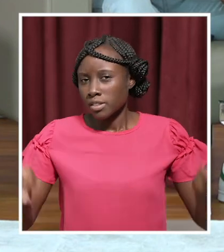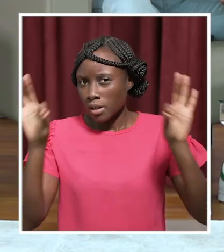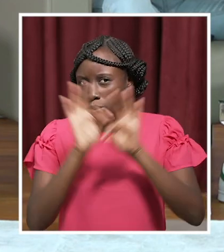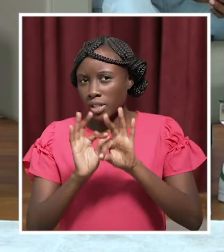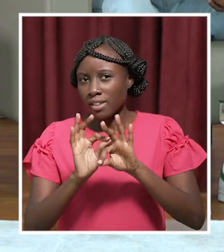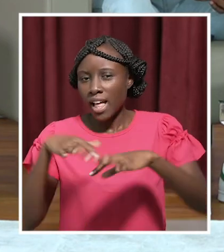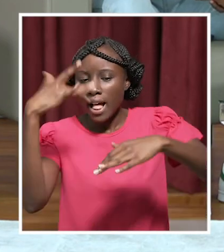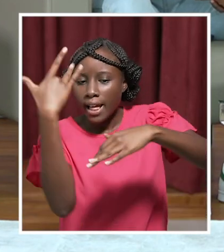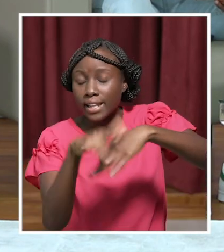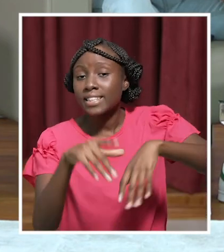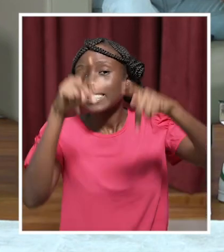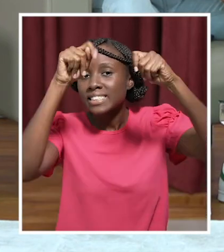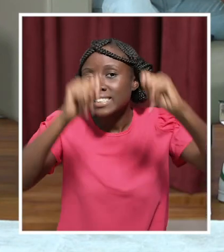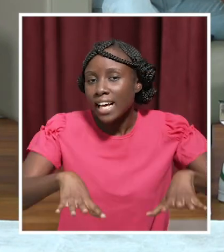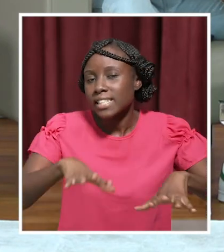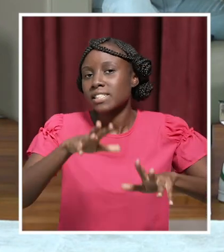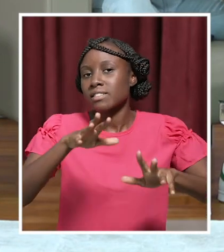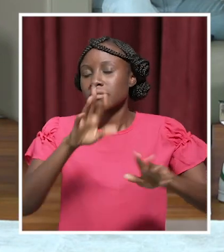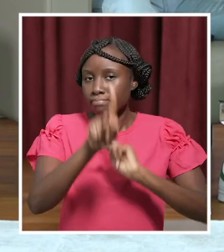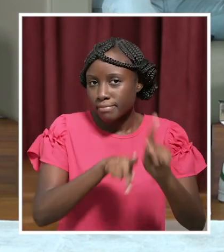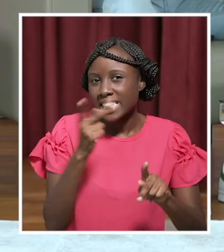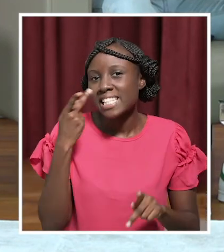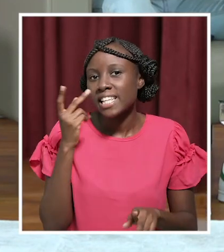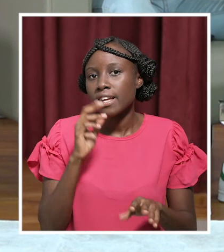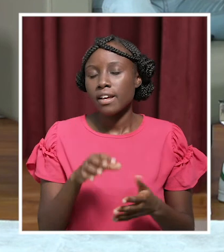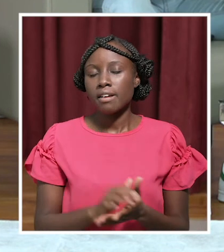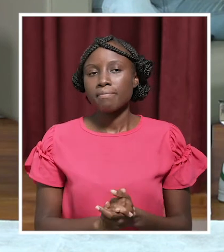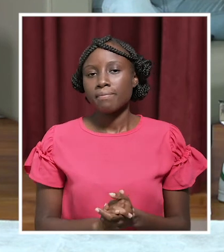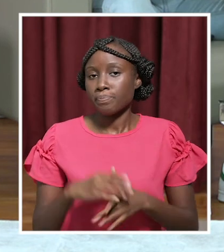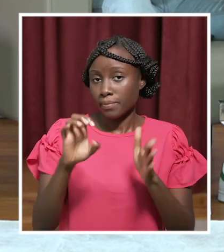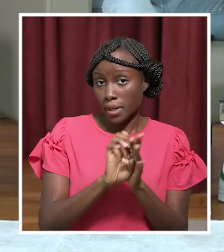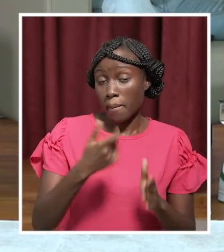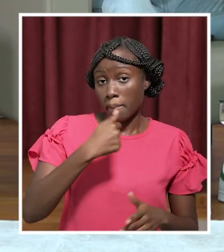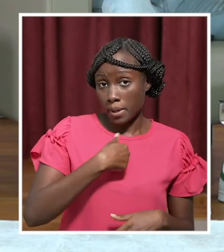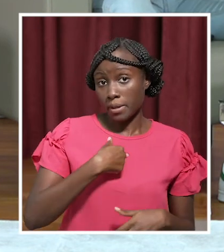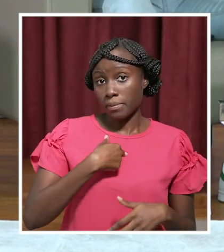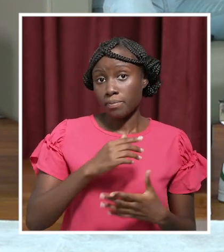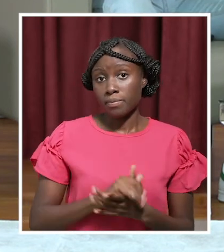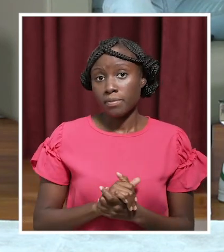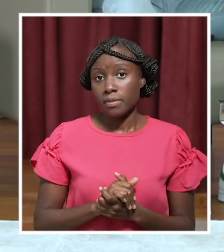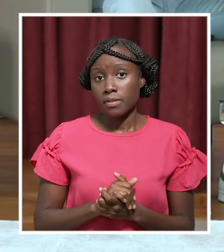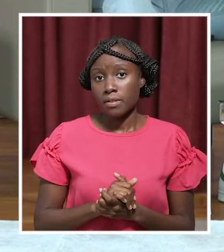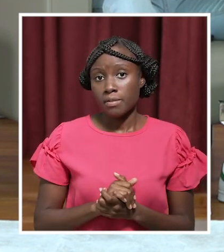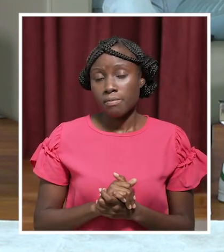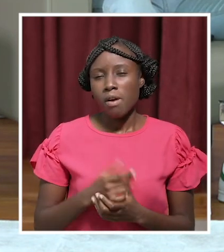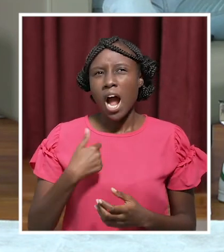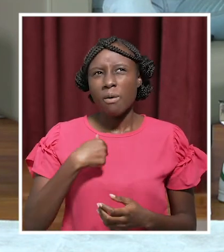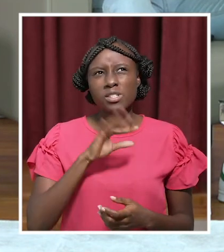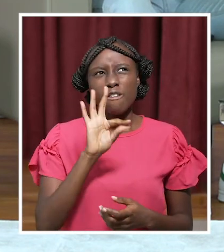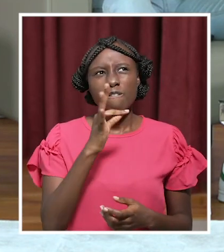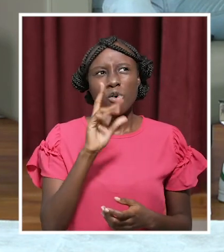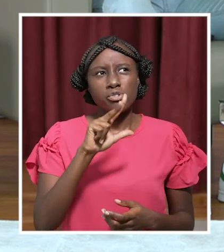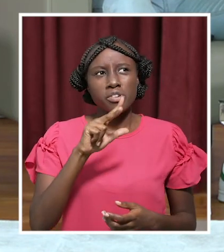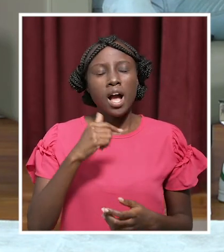early is so important. Because at my stage, because I was now understanding my situation, I didn't see it